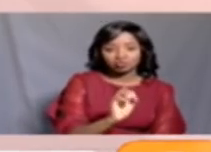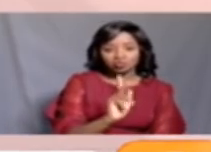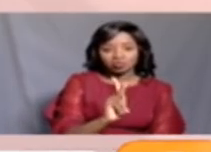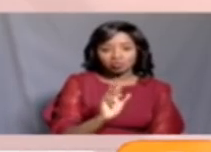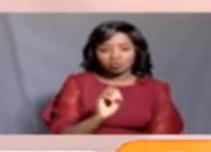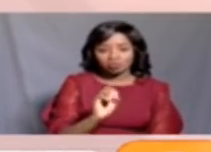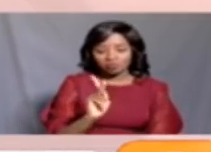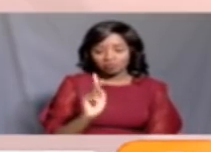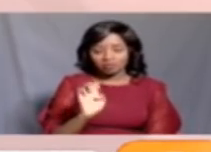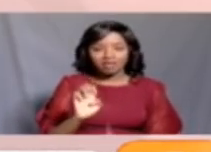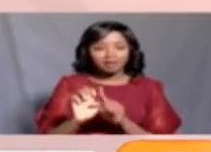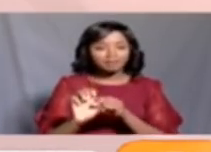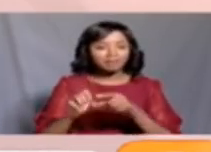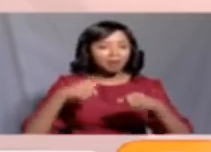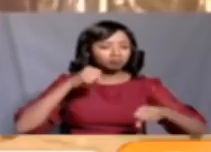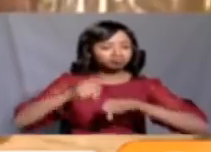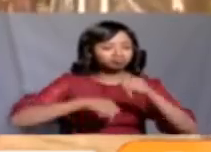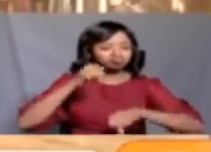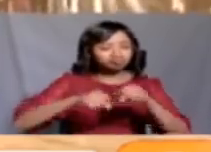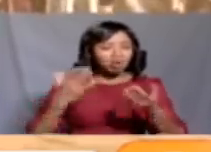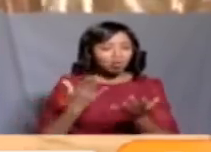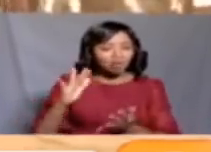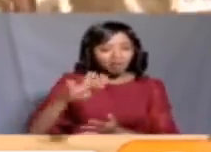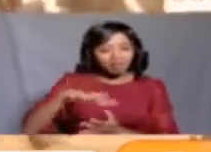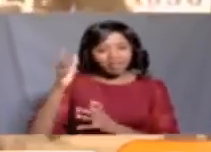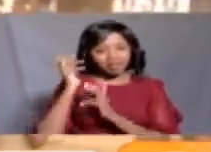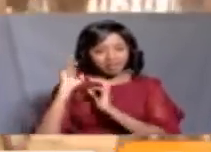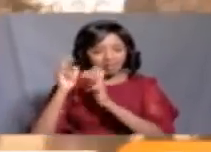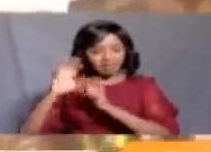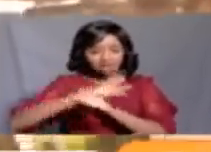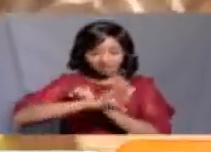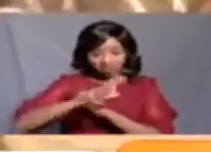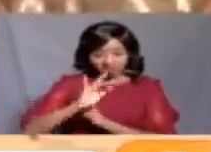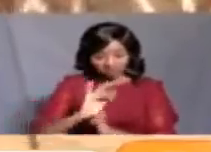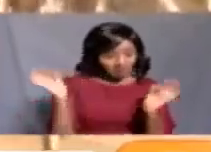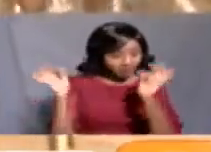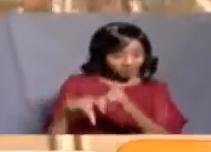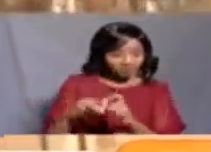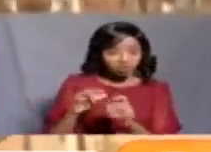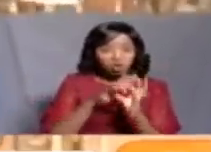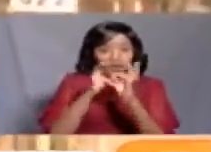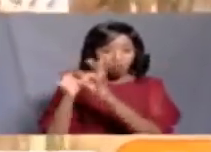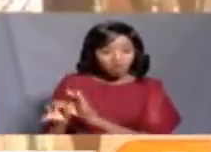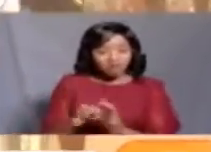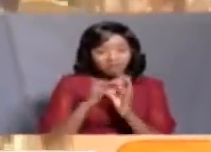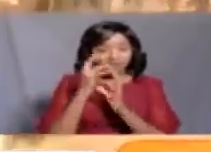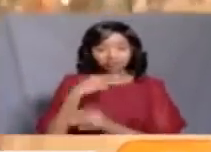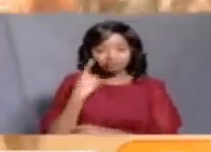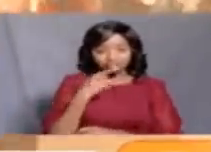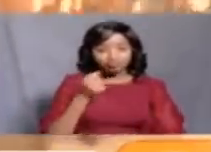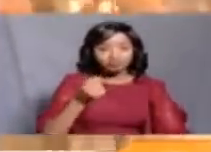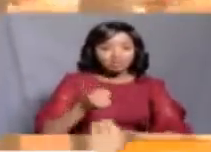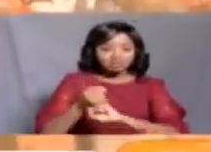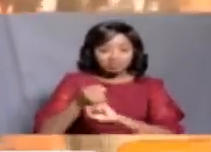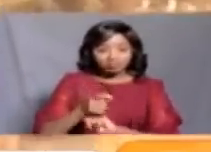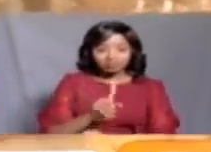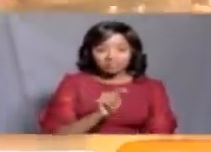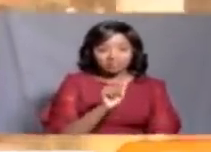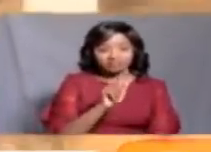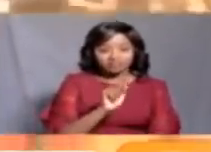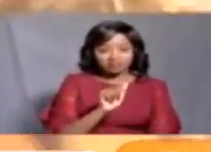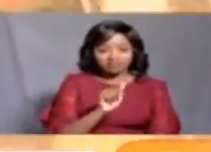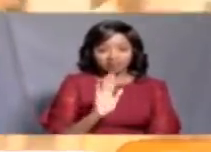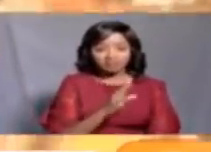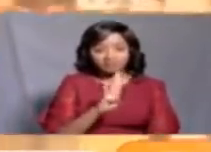Mountain Bike Challenge at Watamu, Kilifi County. The event, organized by A Rocha Kenya and supported by Turtle Bay and